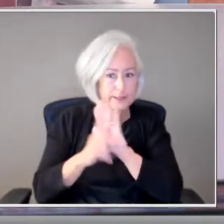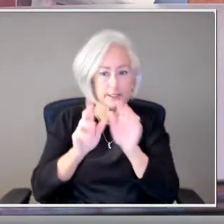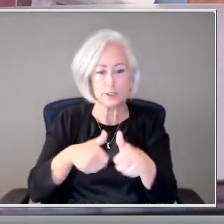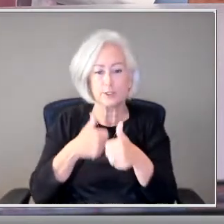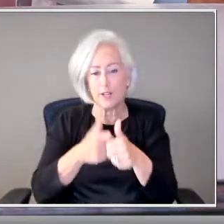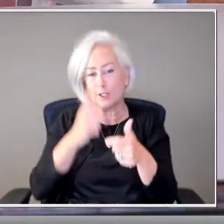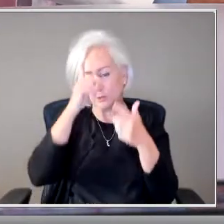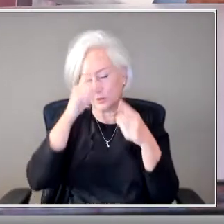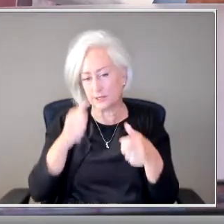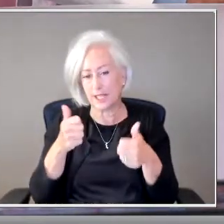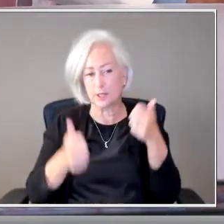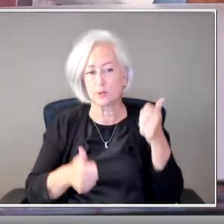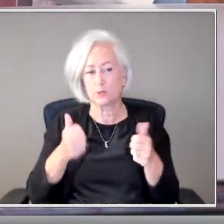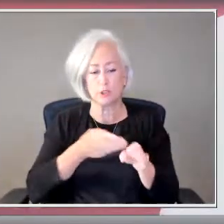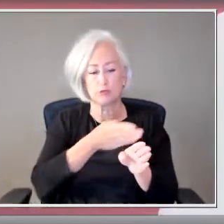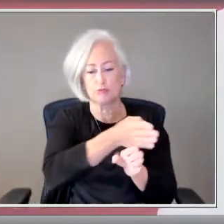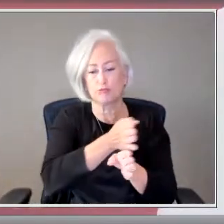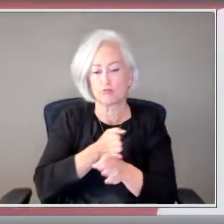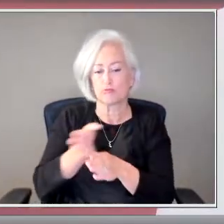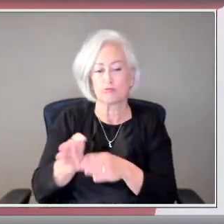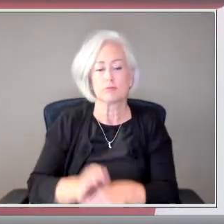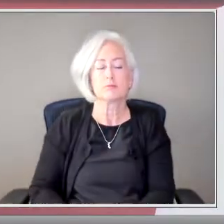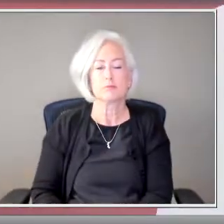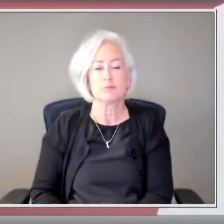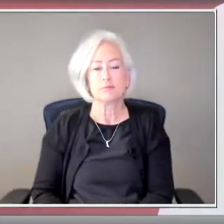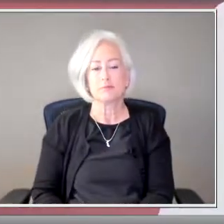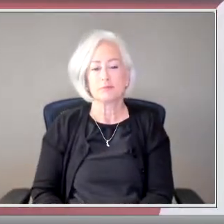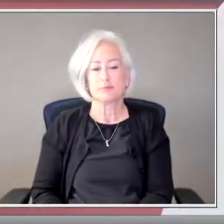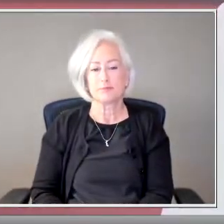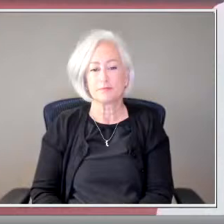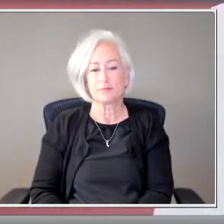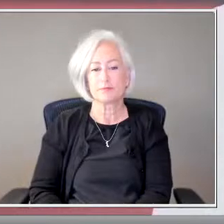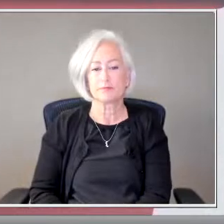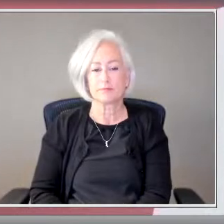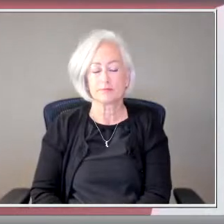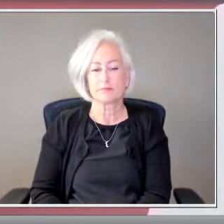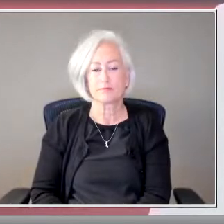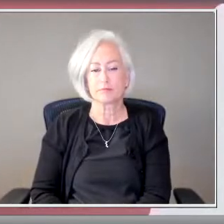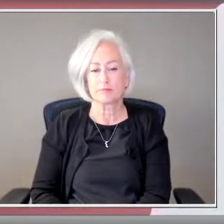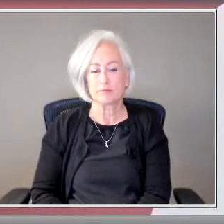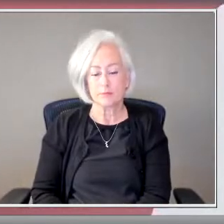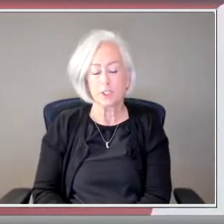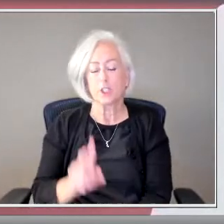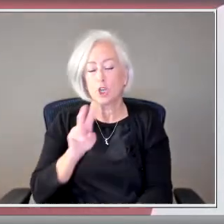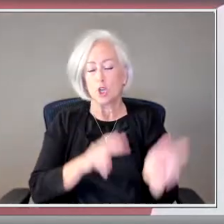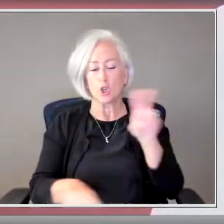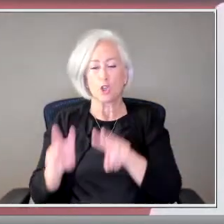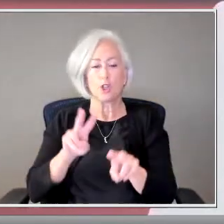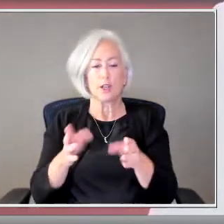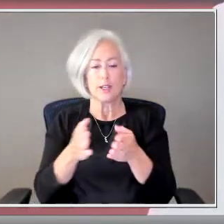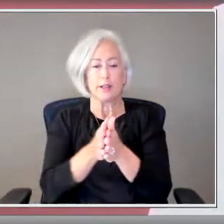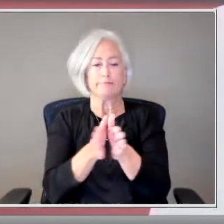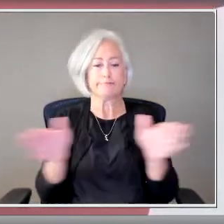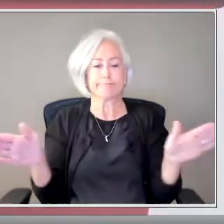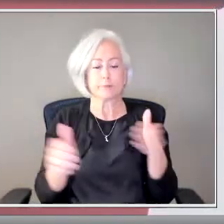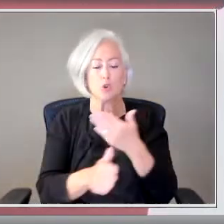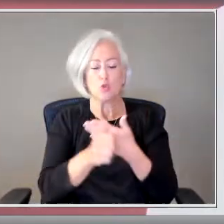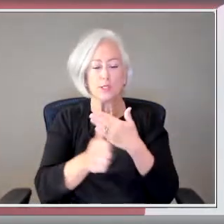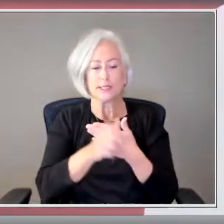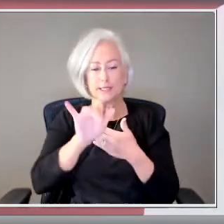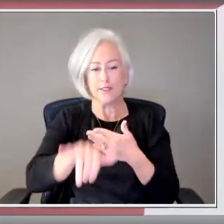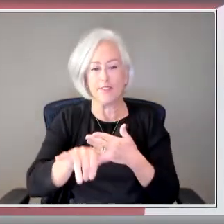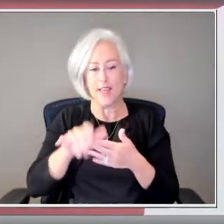Yes, it's just, you're just looking at relative risks of the natural history of the disease, and this is